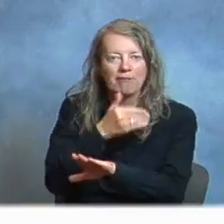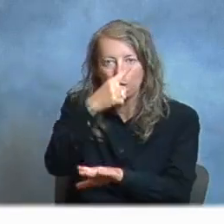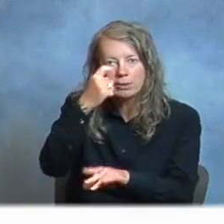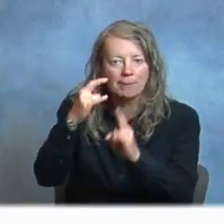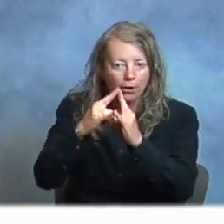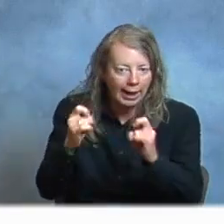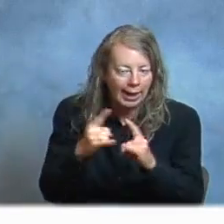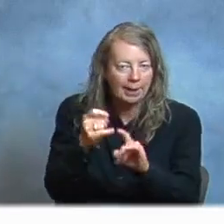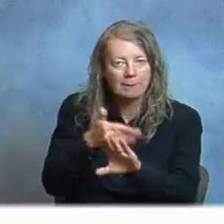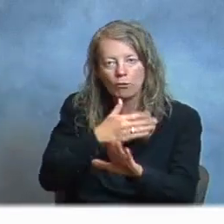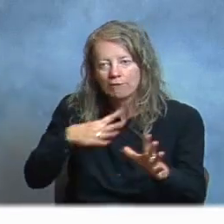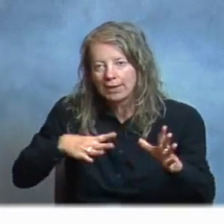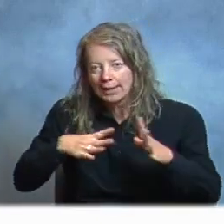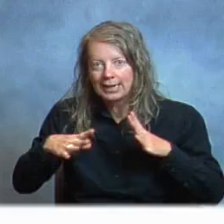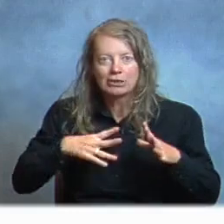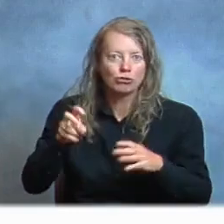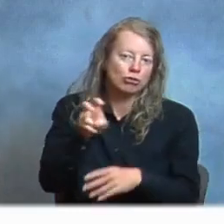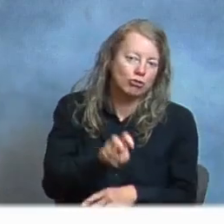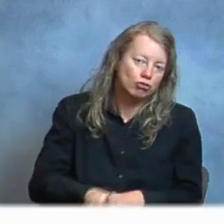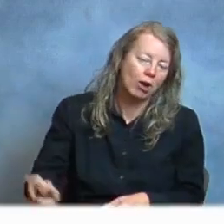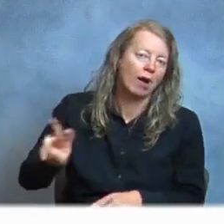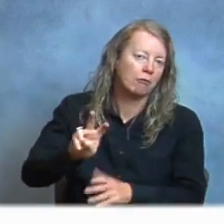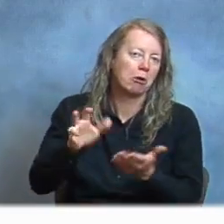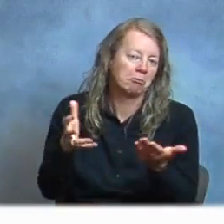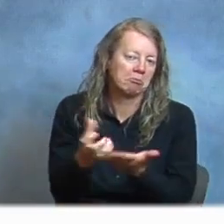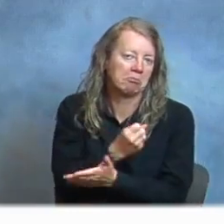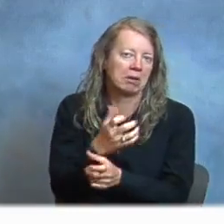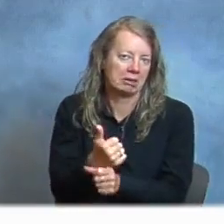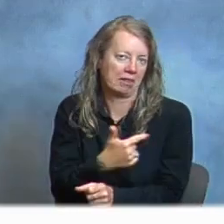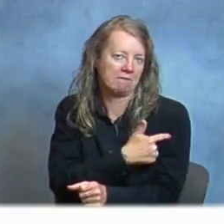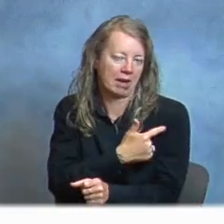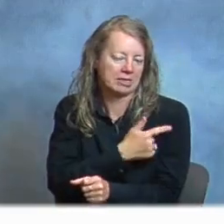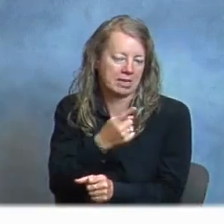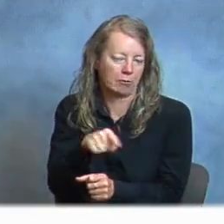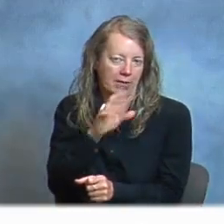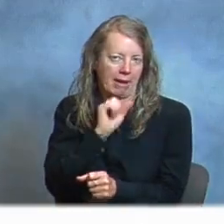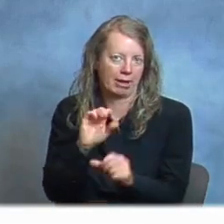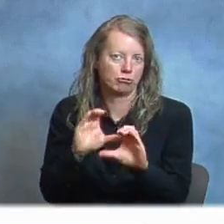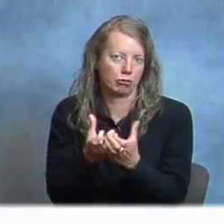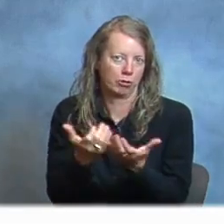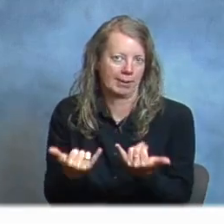your teens and adolescents vaccinated now.